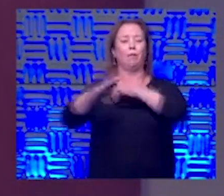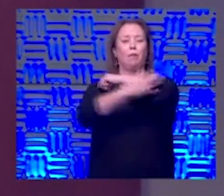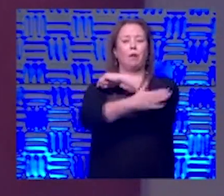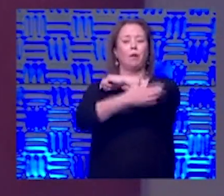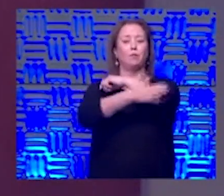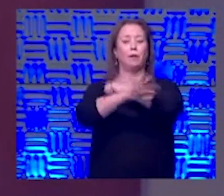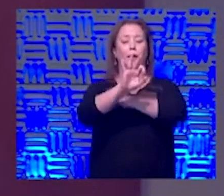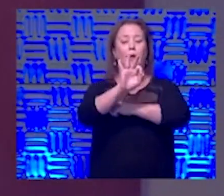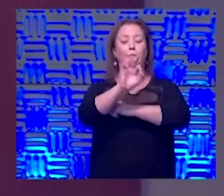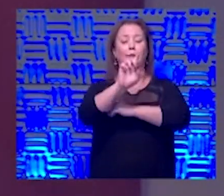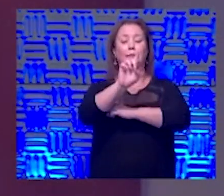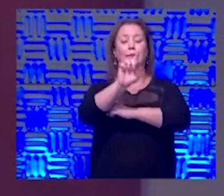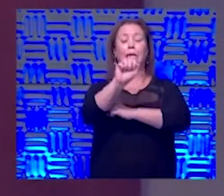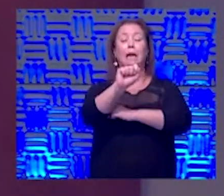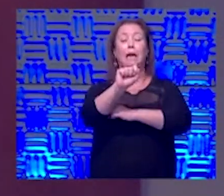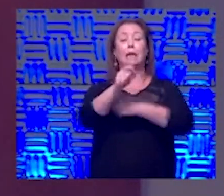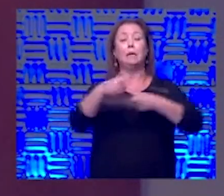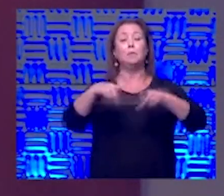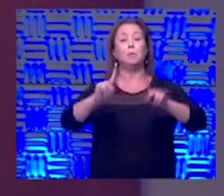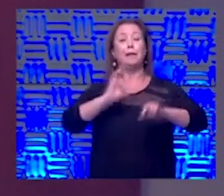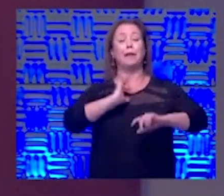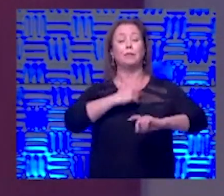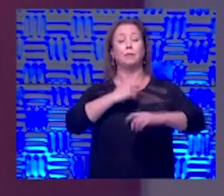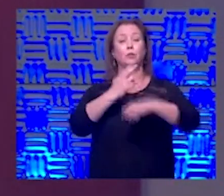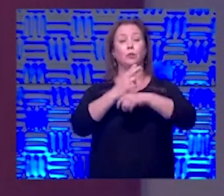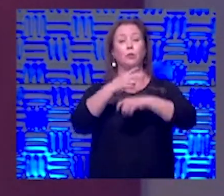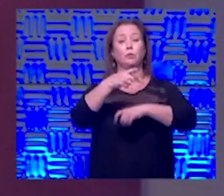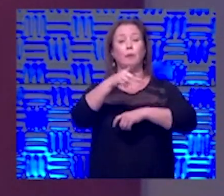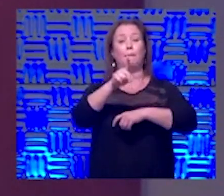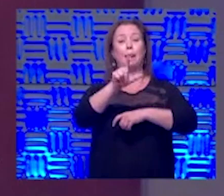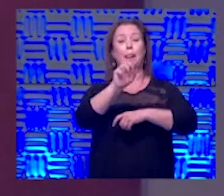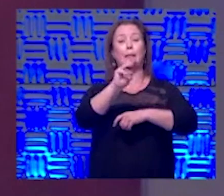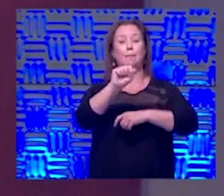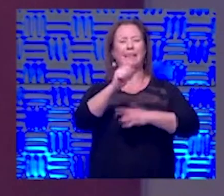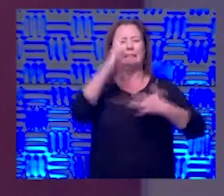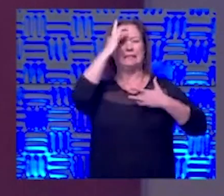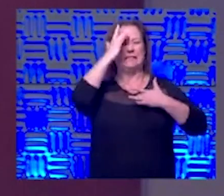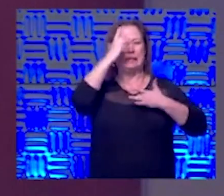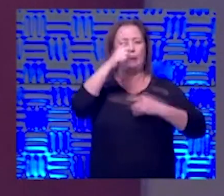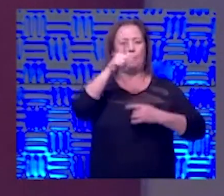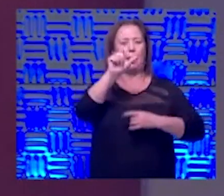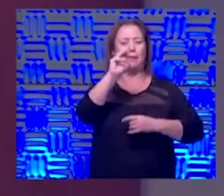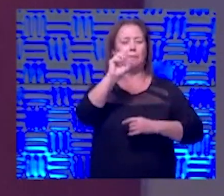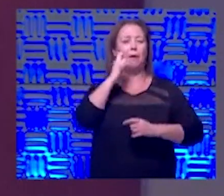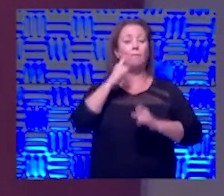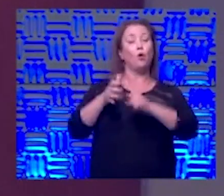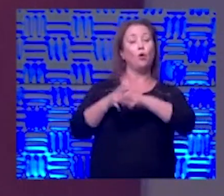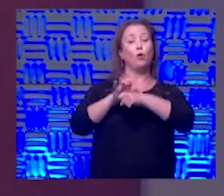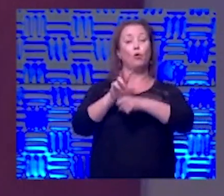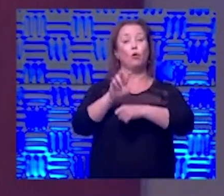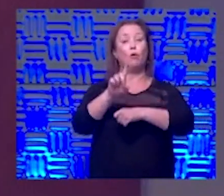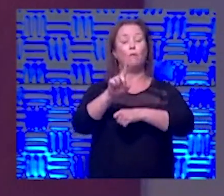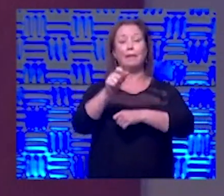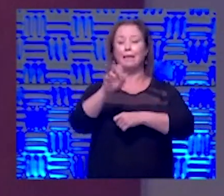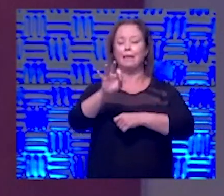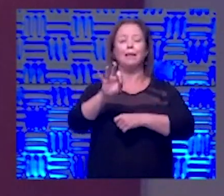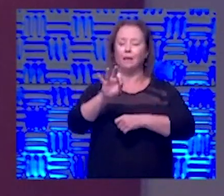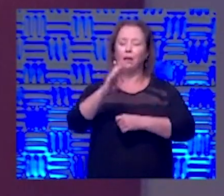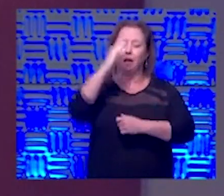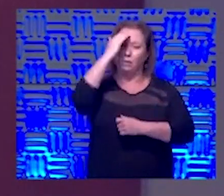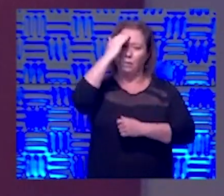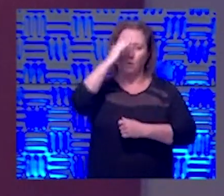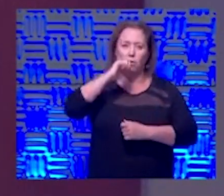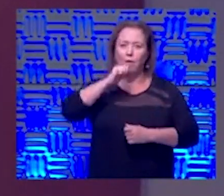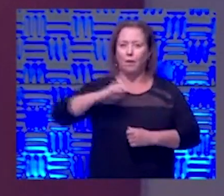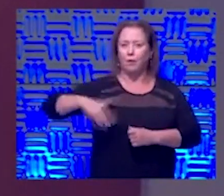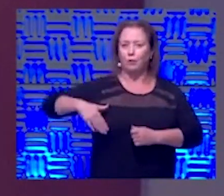The FDA allowed the use of plasma, convalescent plasma, as a treatment for COVID-19, even though we're not sure exactly